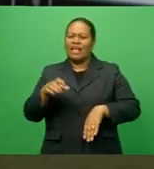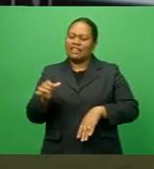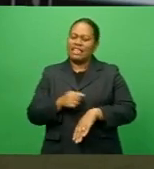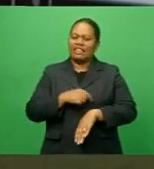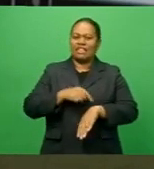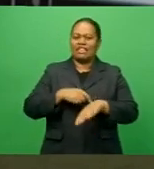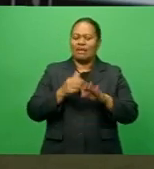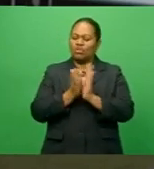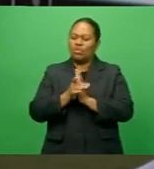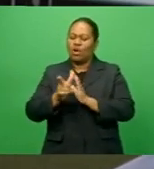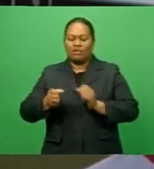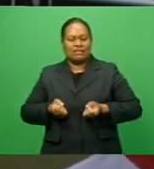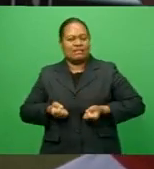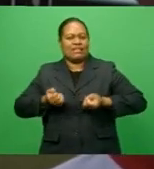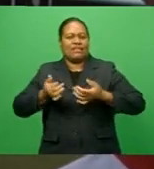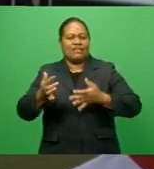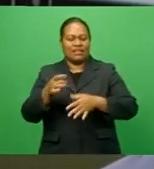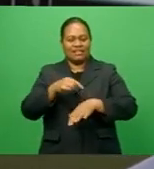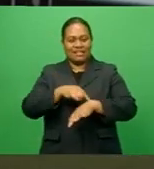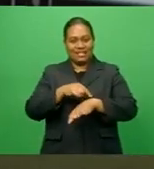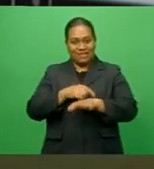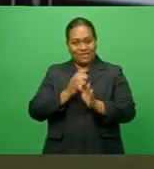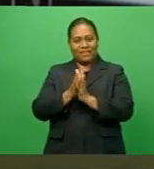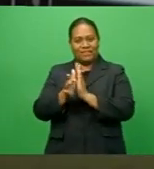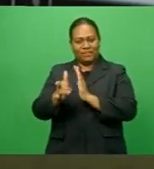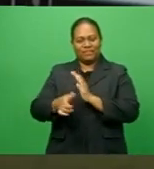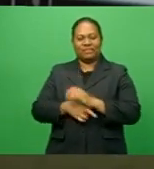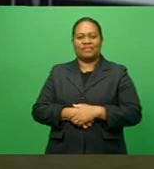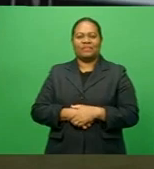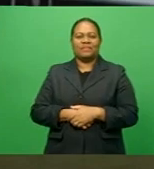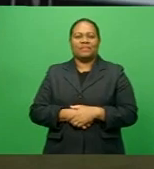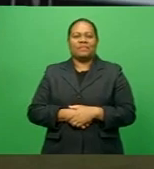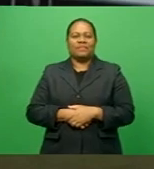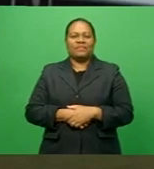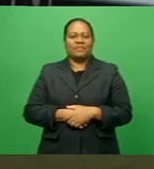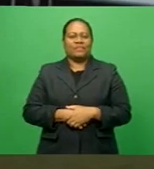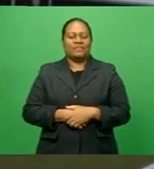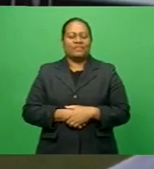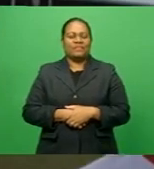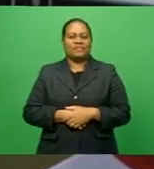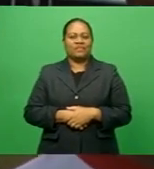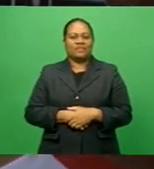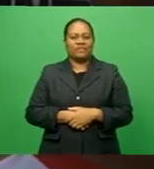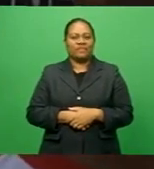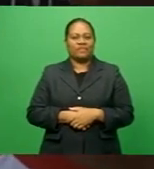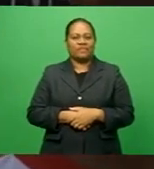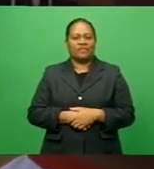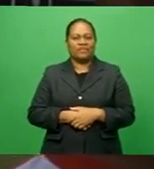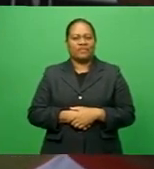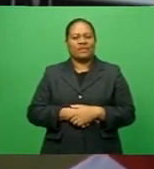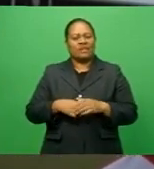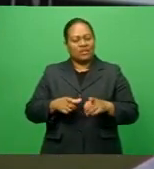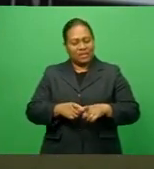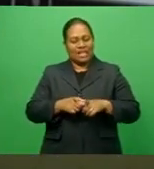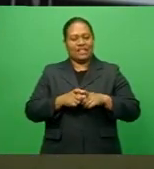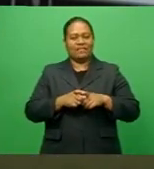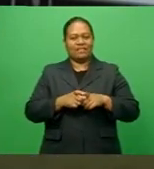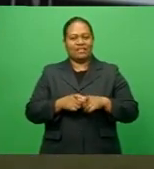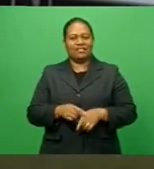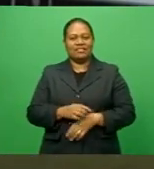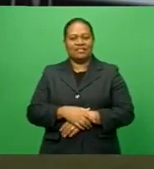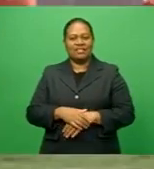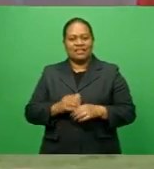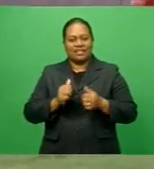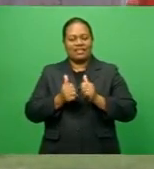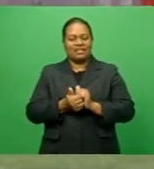As we all know that this tournament is a home ground and it will be a tough one, and we're